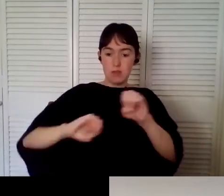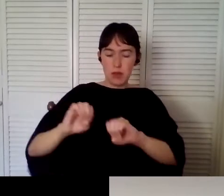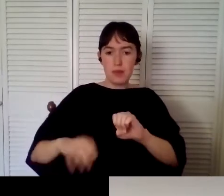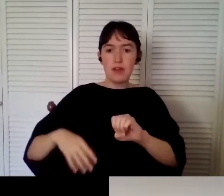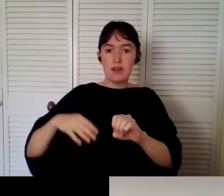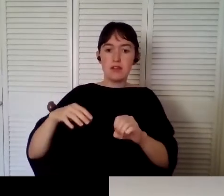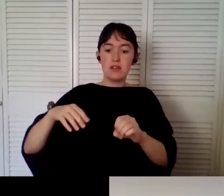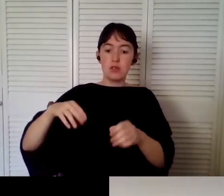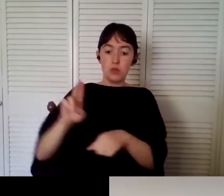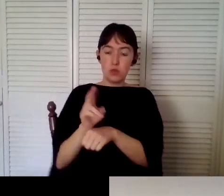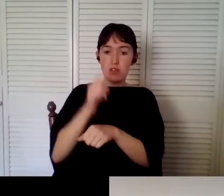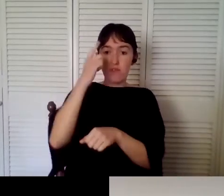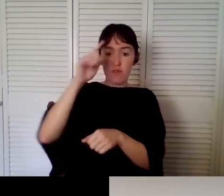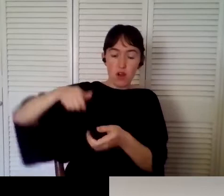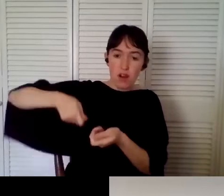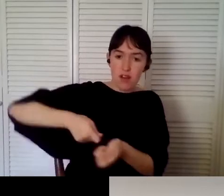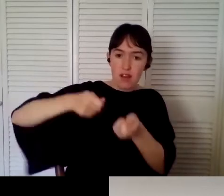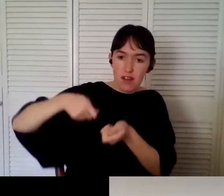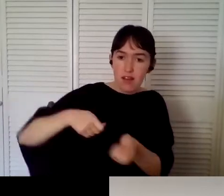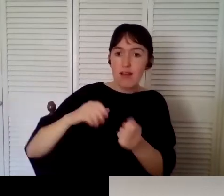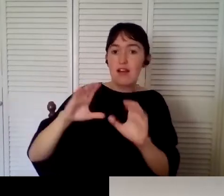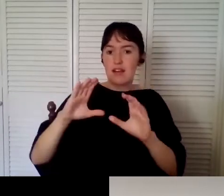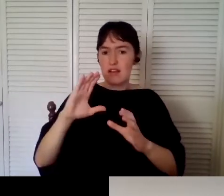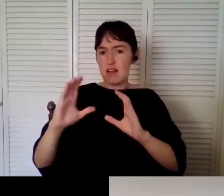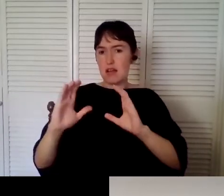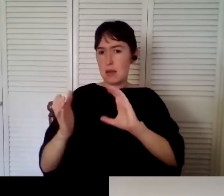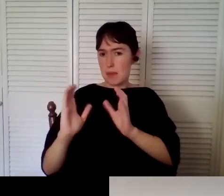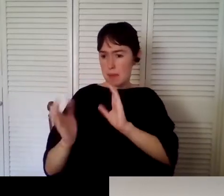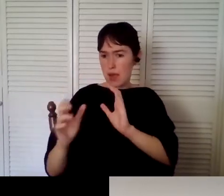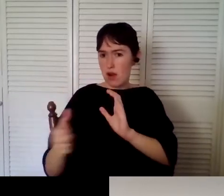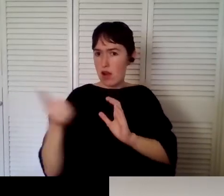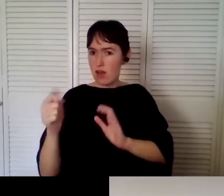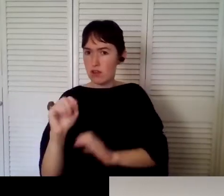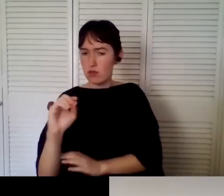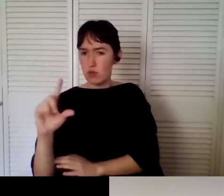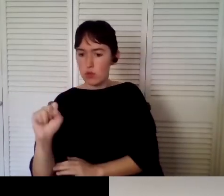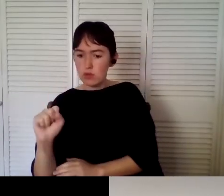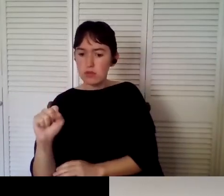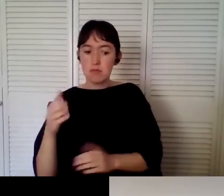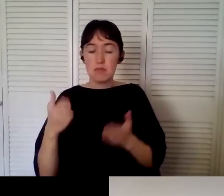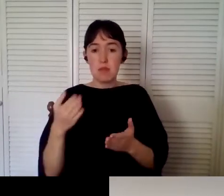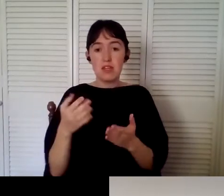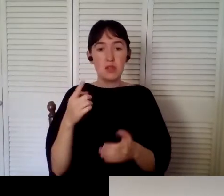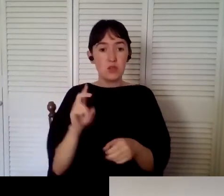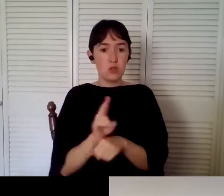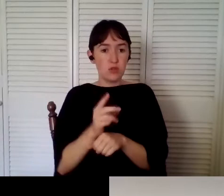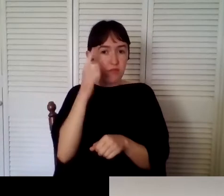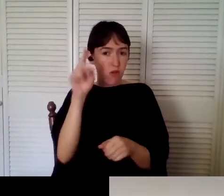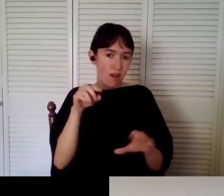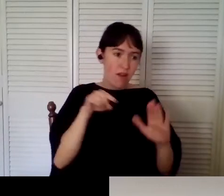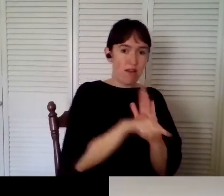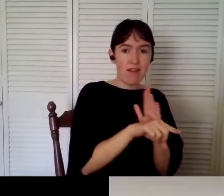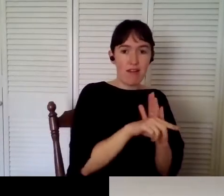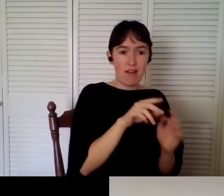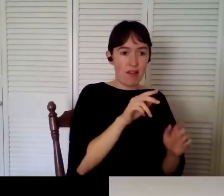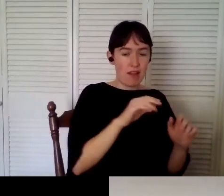of digging. Is it a hunting tool? Well, let's set up an experiment to test its efficiency in hunting. It's hard to know exactly how something could have been